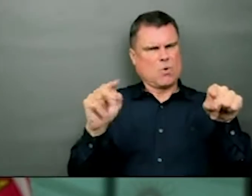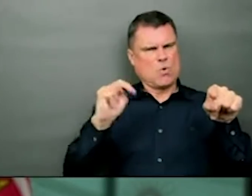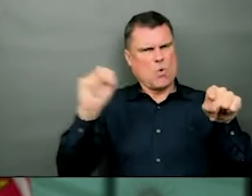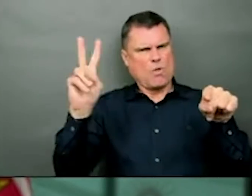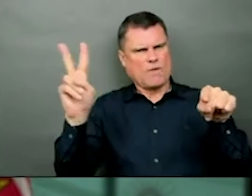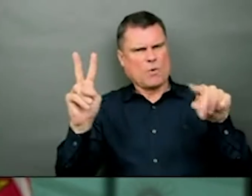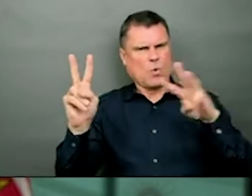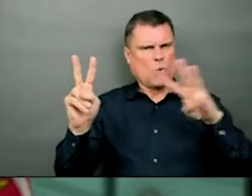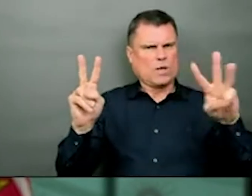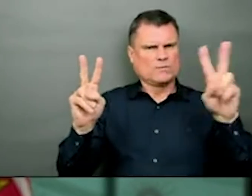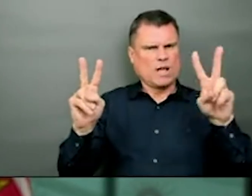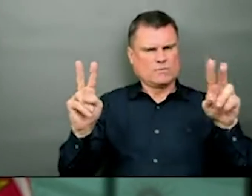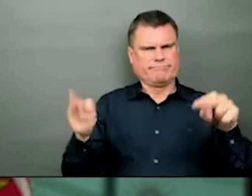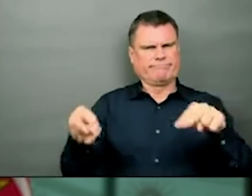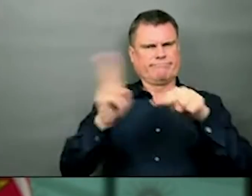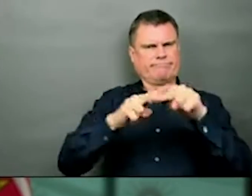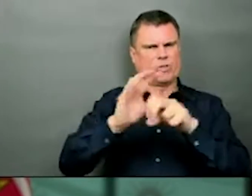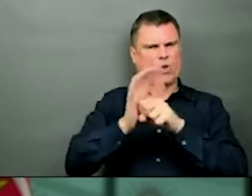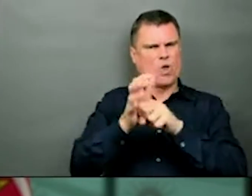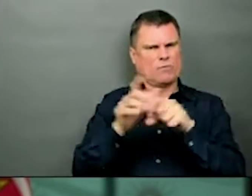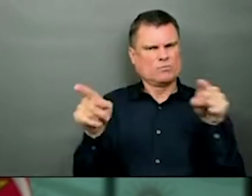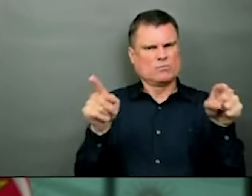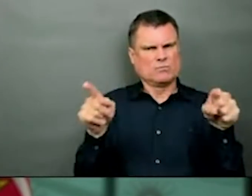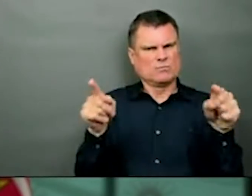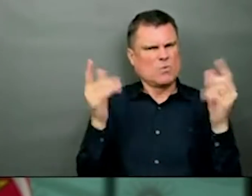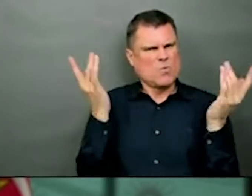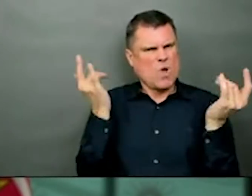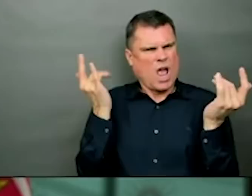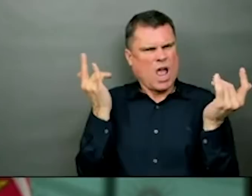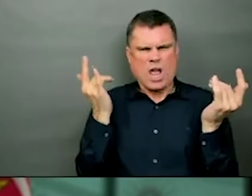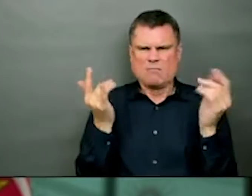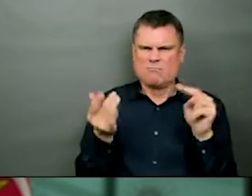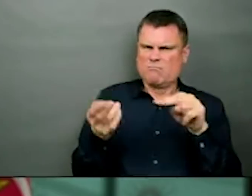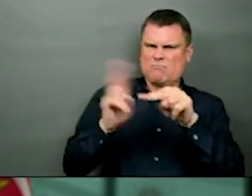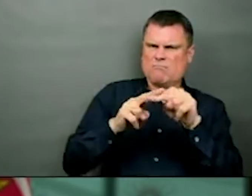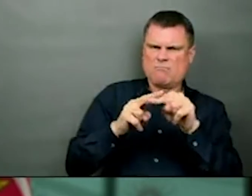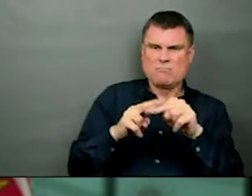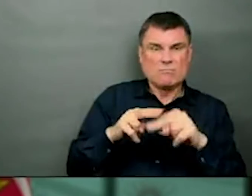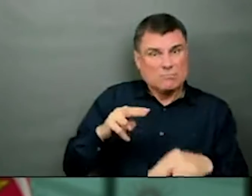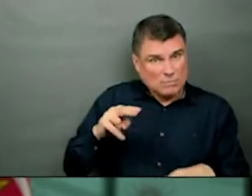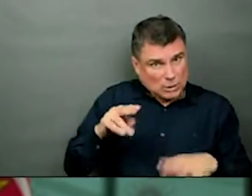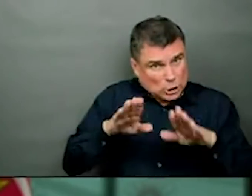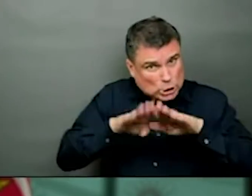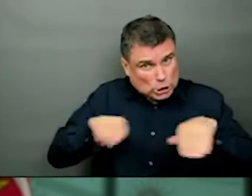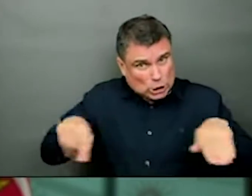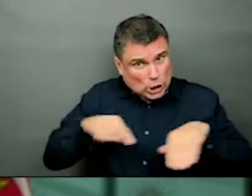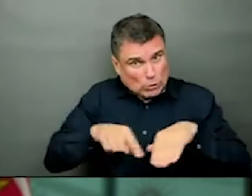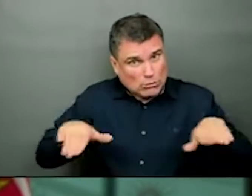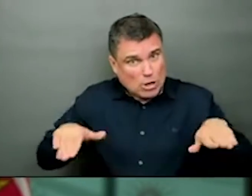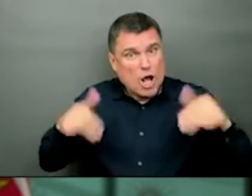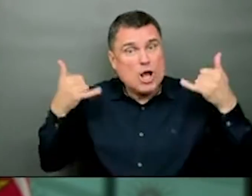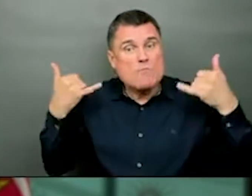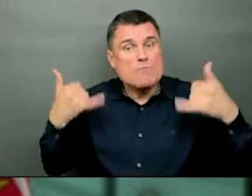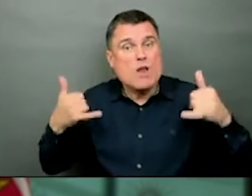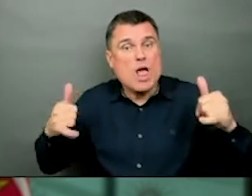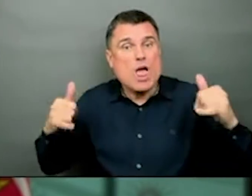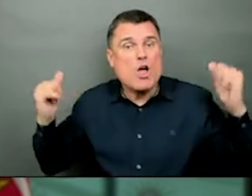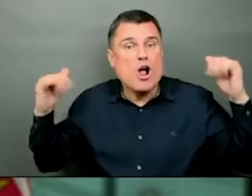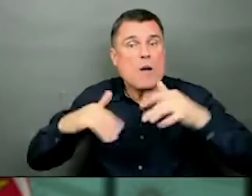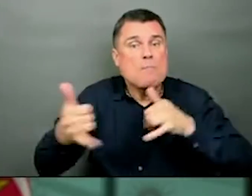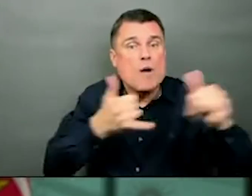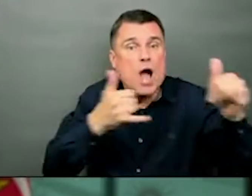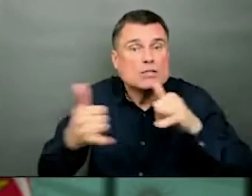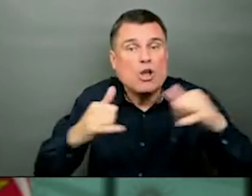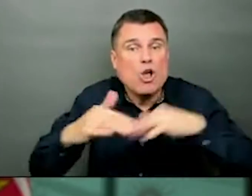is a very general term. Are we talking about kids' birthday parties or adult get-togethers? And